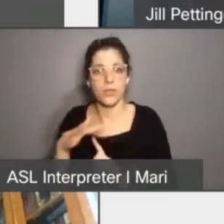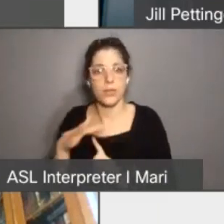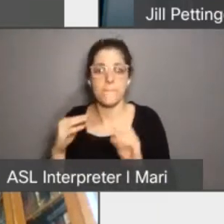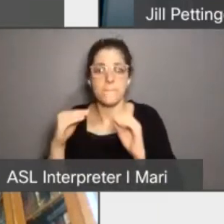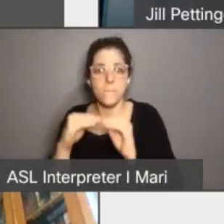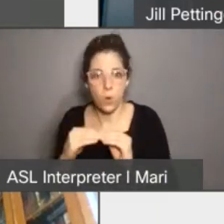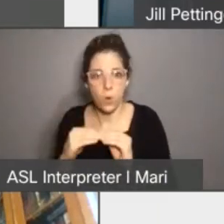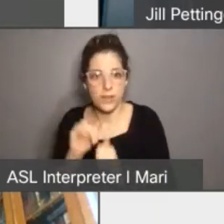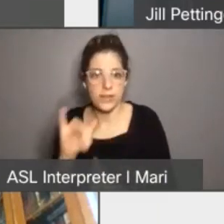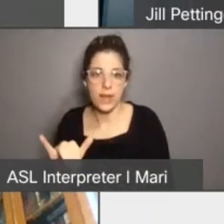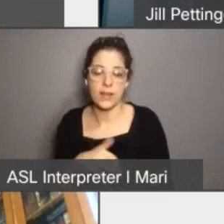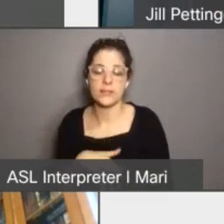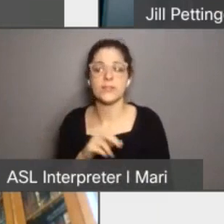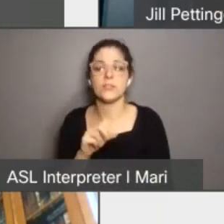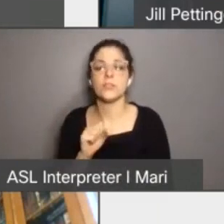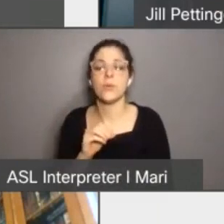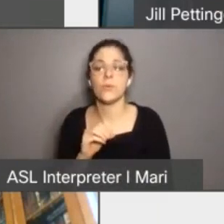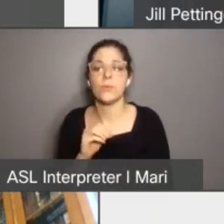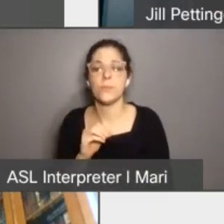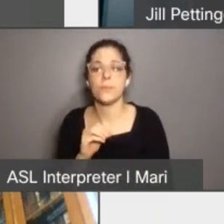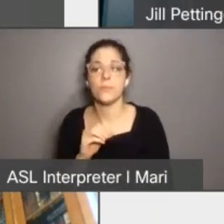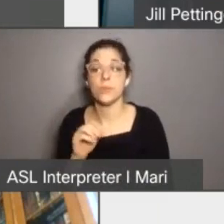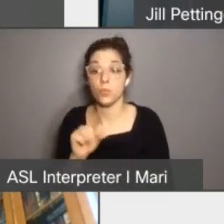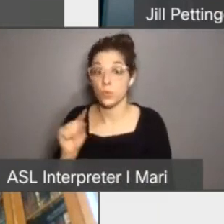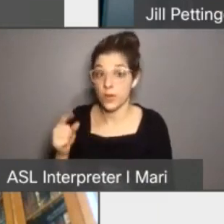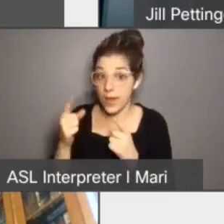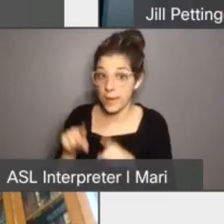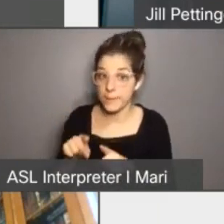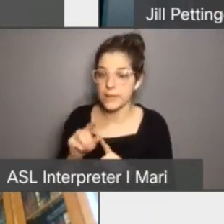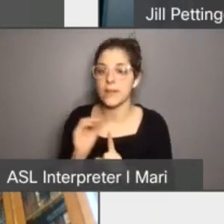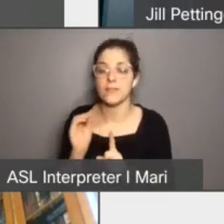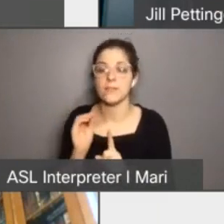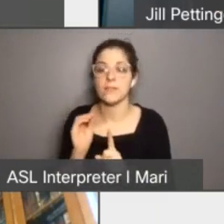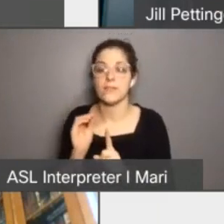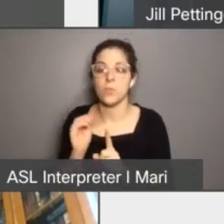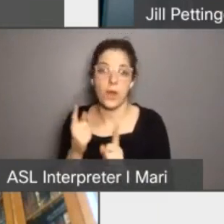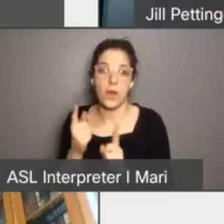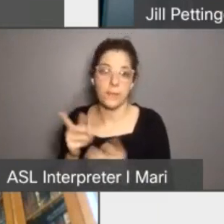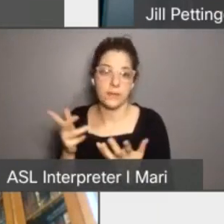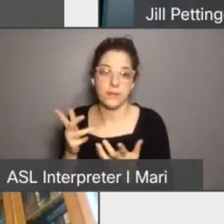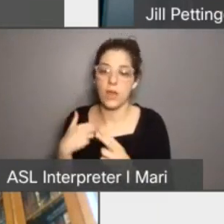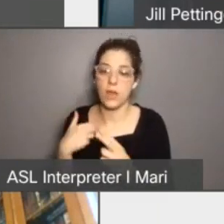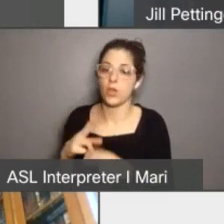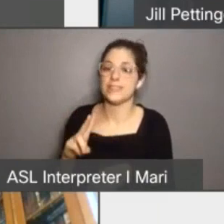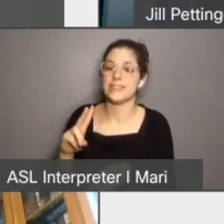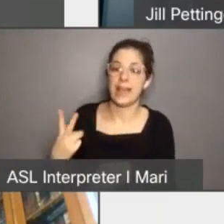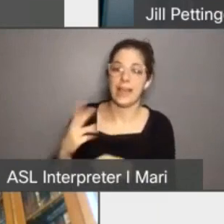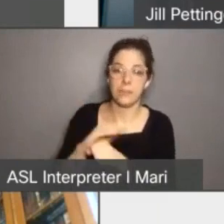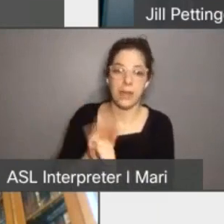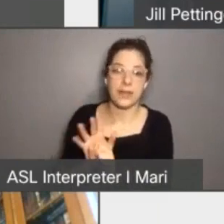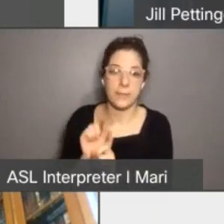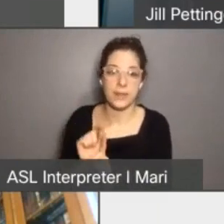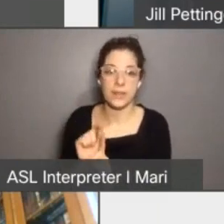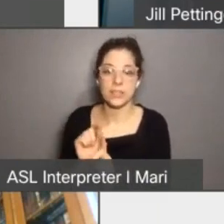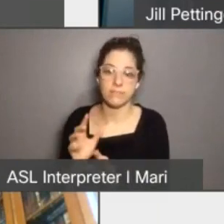that. So, and then 2020 happened, and what happened is what I call the second pandemic, which is the rapid